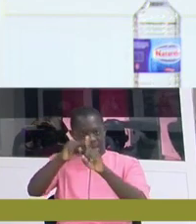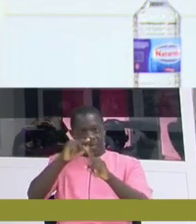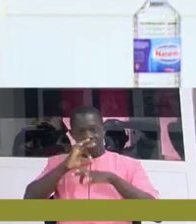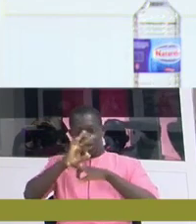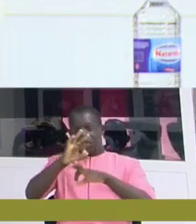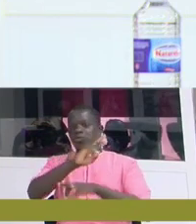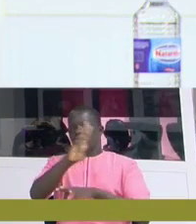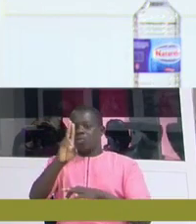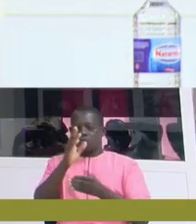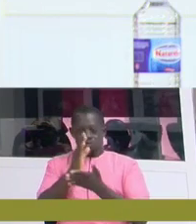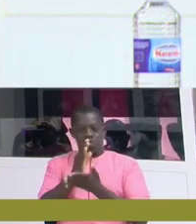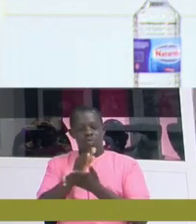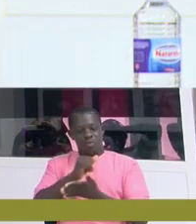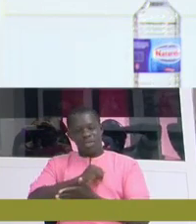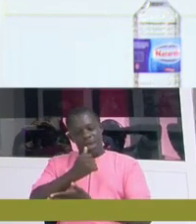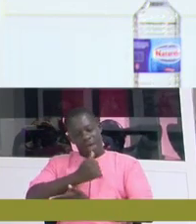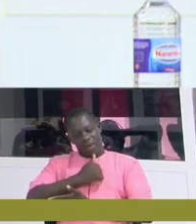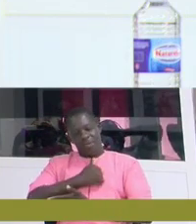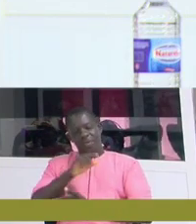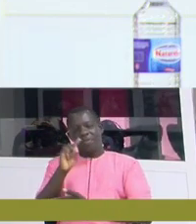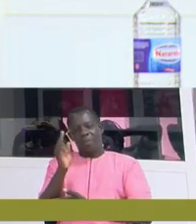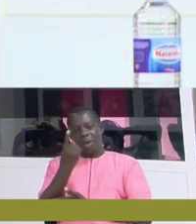I was not myself.